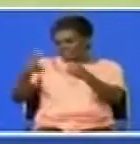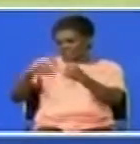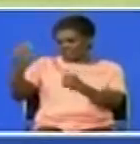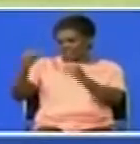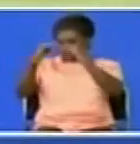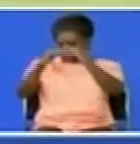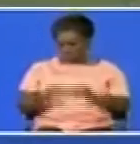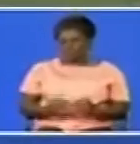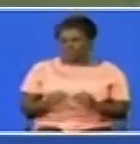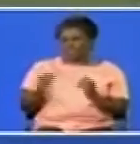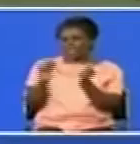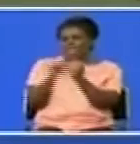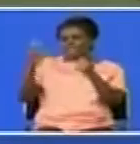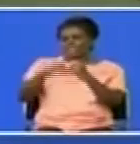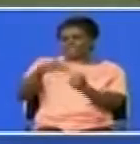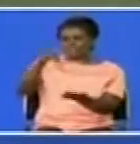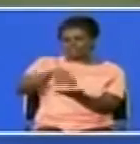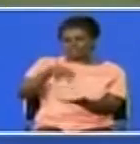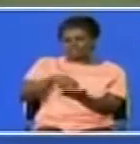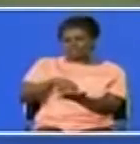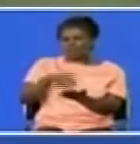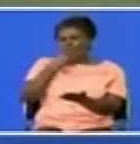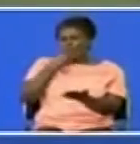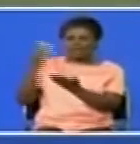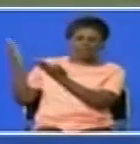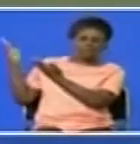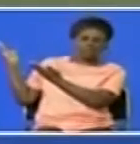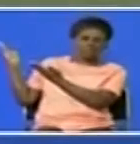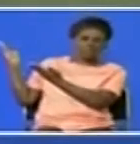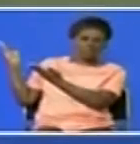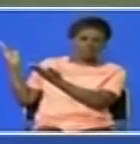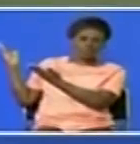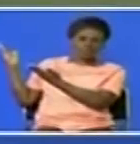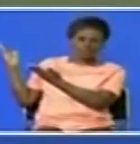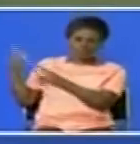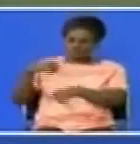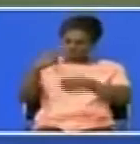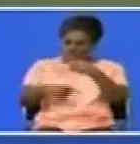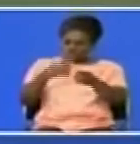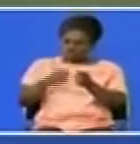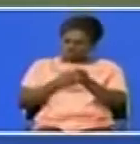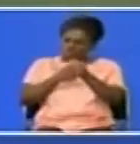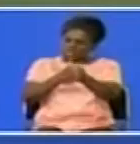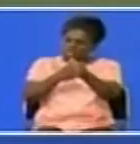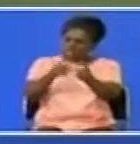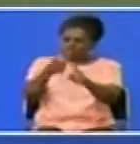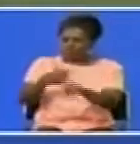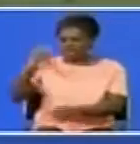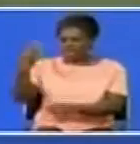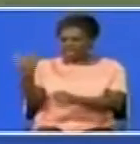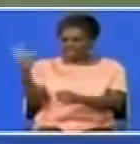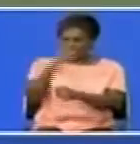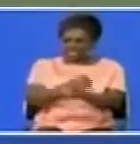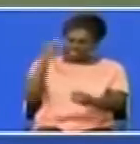down 18 places. The day, however, belonged to Swedish golfer Sebastian Soderberg, who continued with his momentum from day three to the final